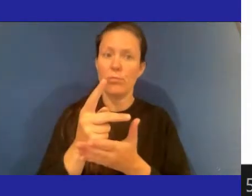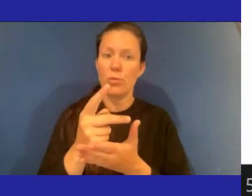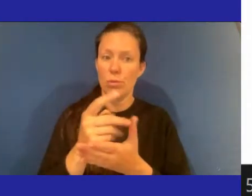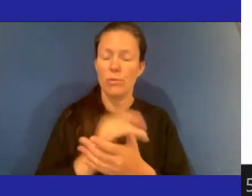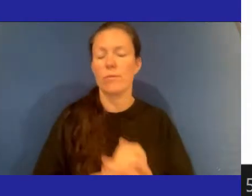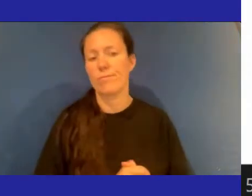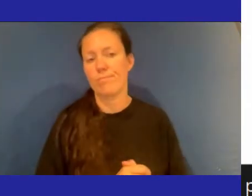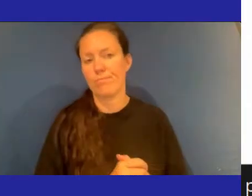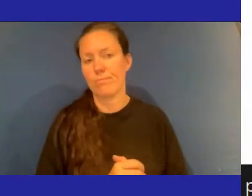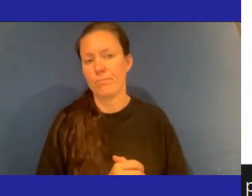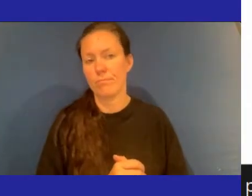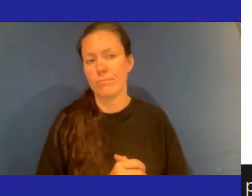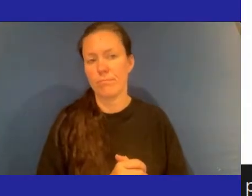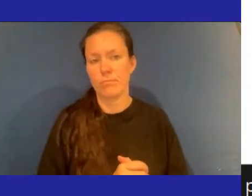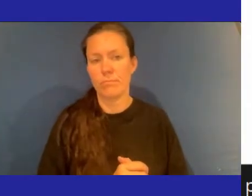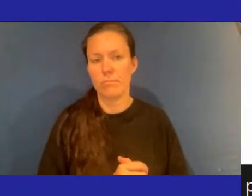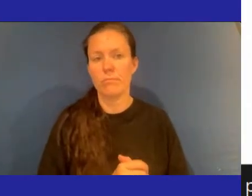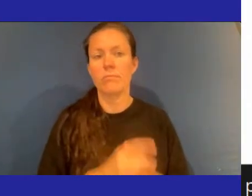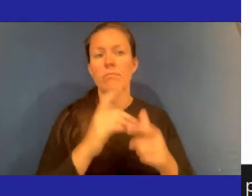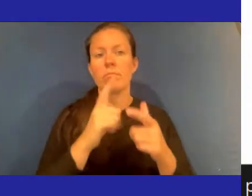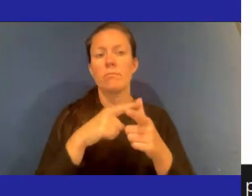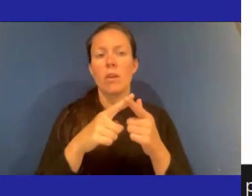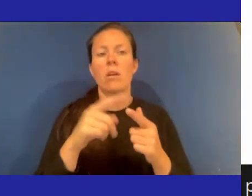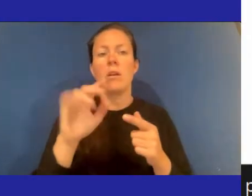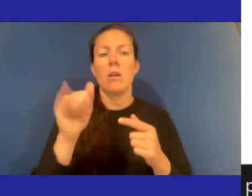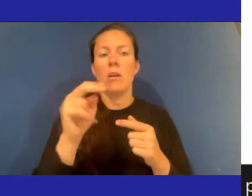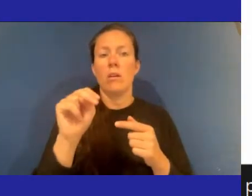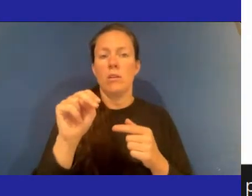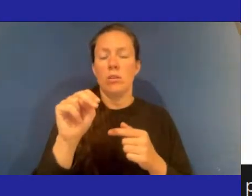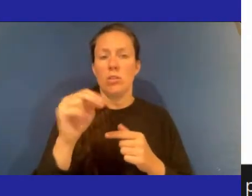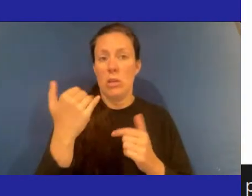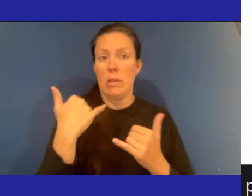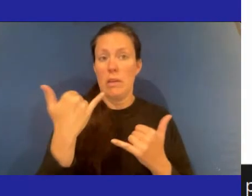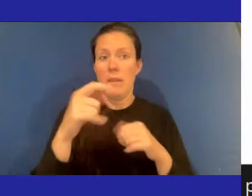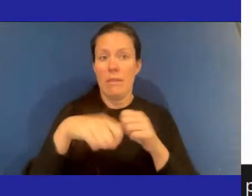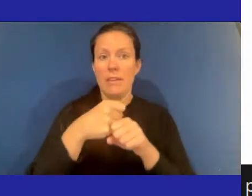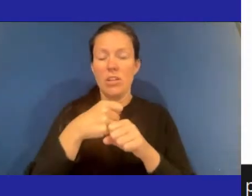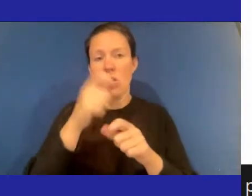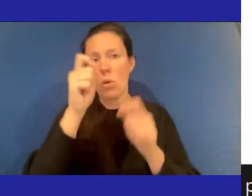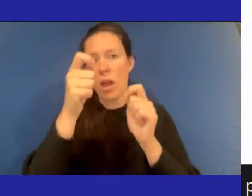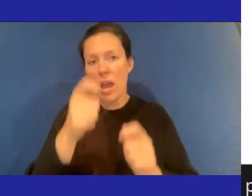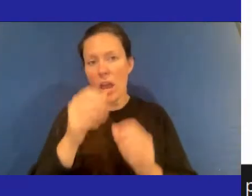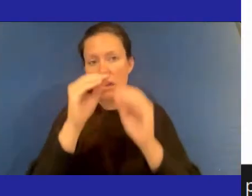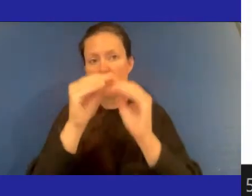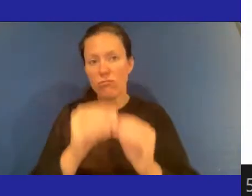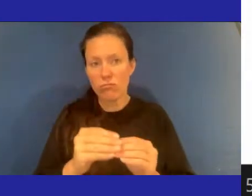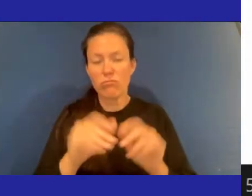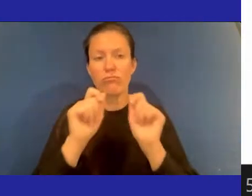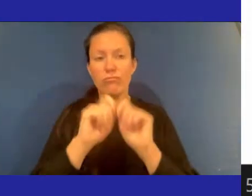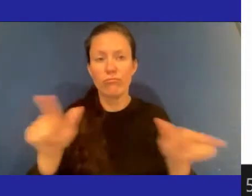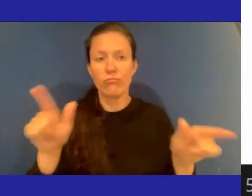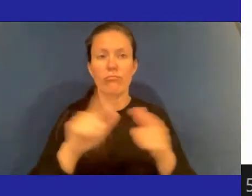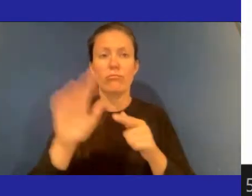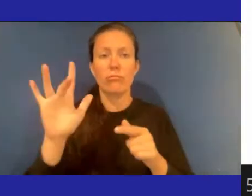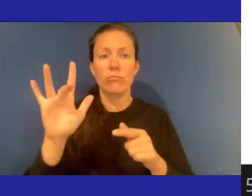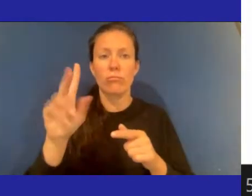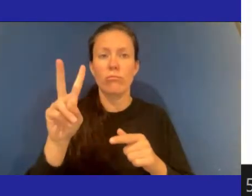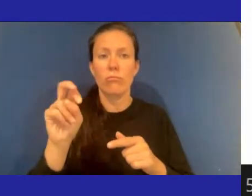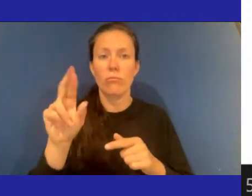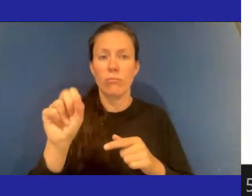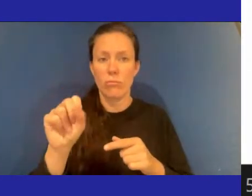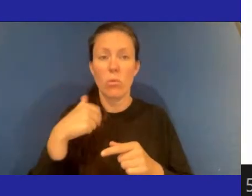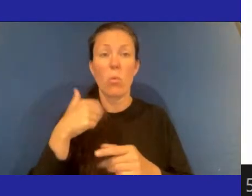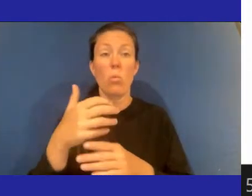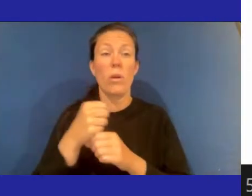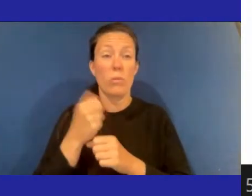We published it in January of this year, sent directly to 25 vendors. We received 3 proposals